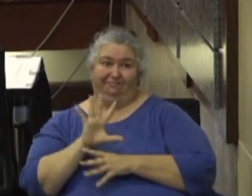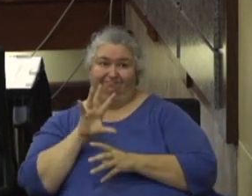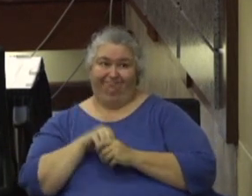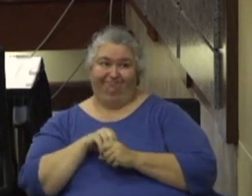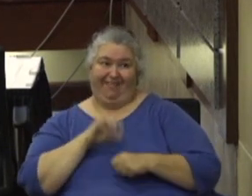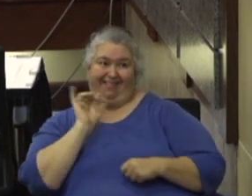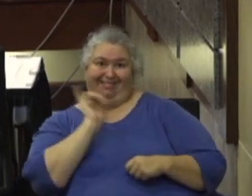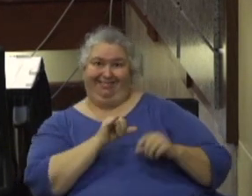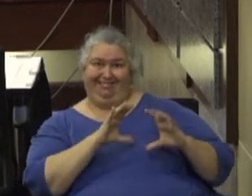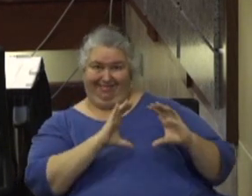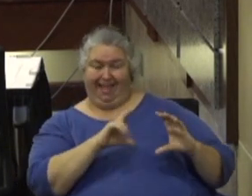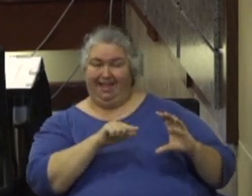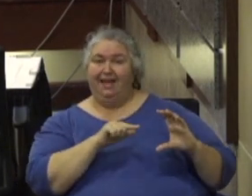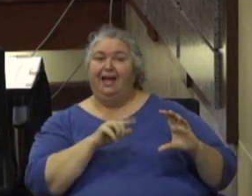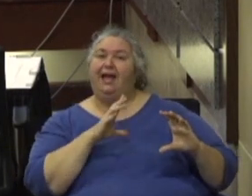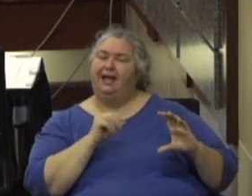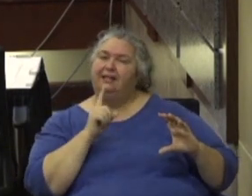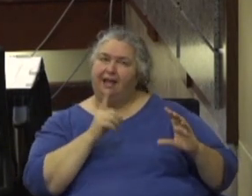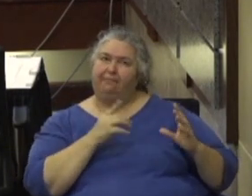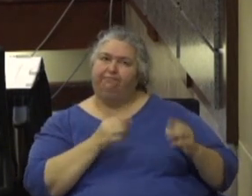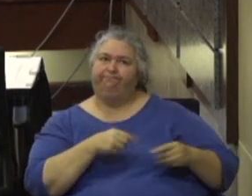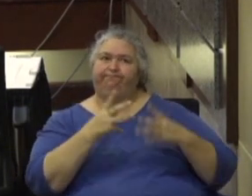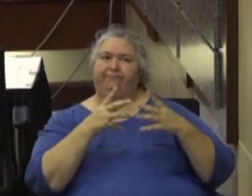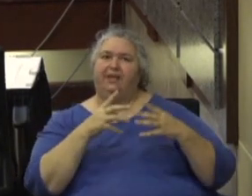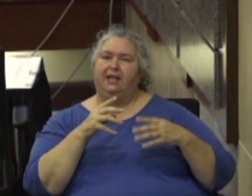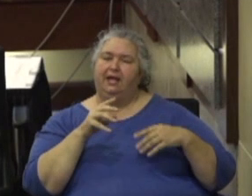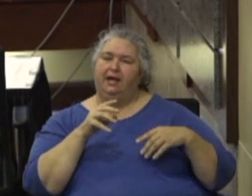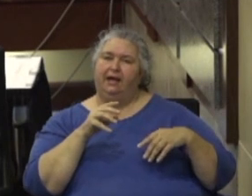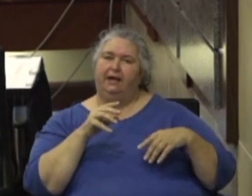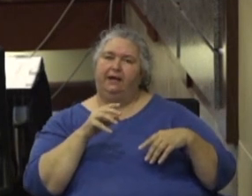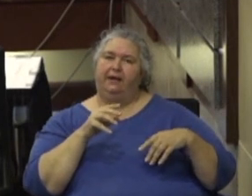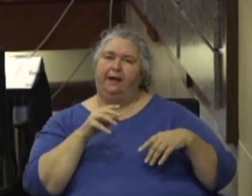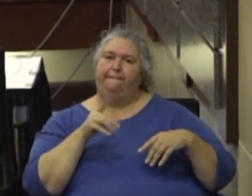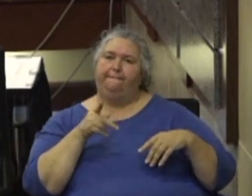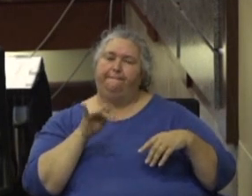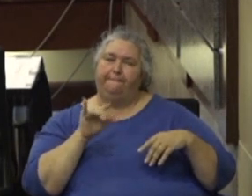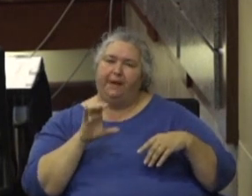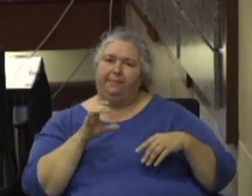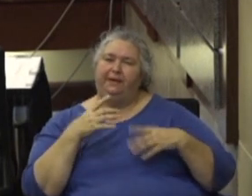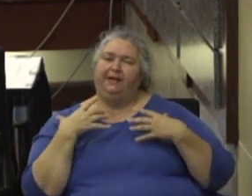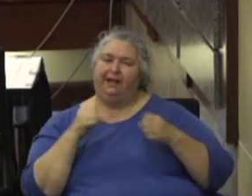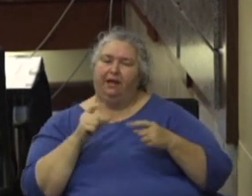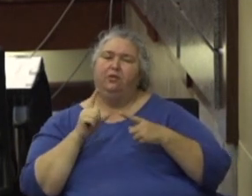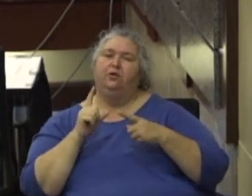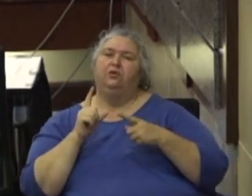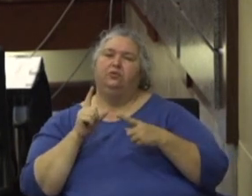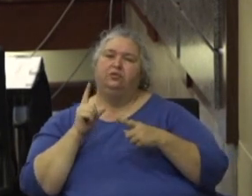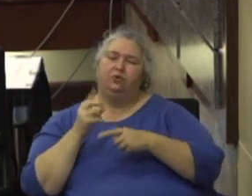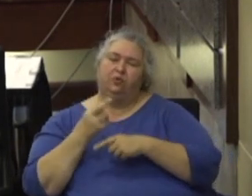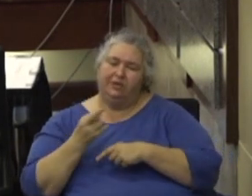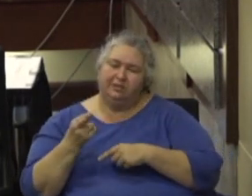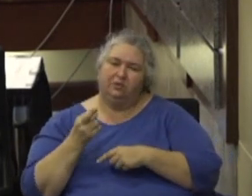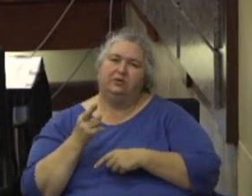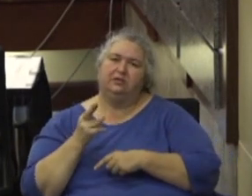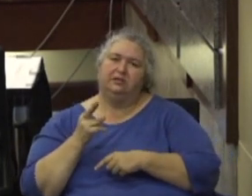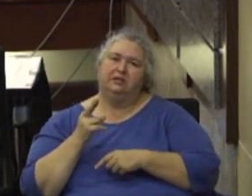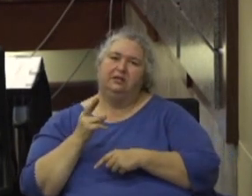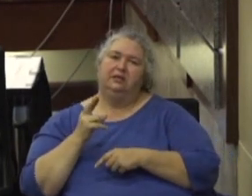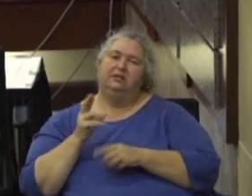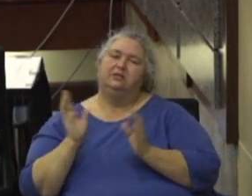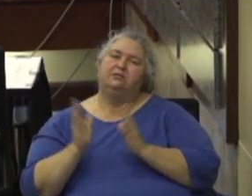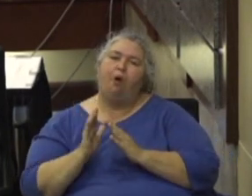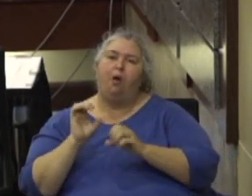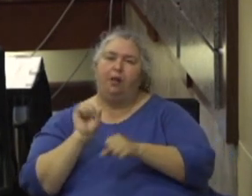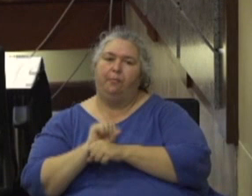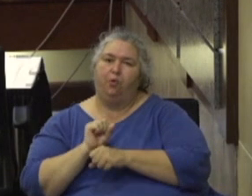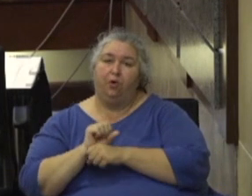space. And they've also brought online a master's in public health to be a resource for employers, specifically small employers who probably